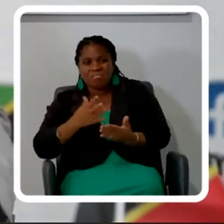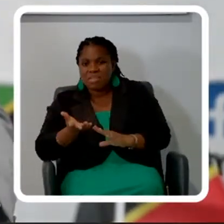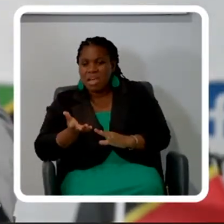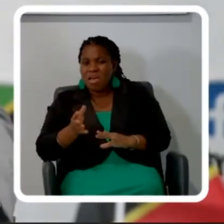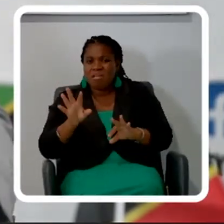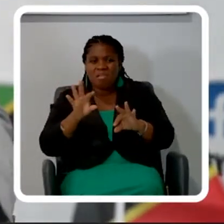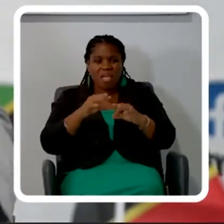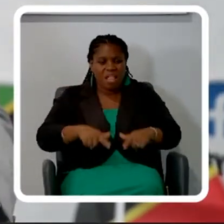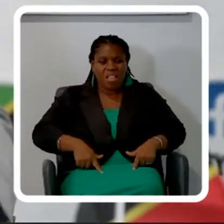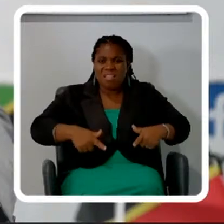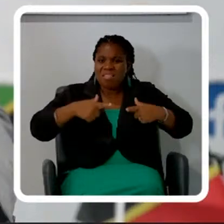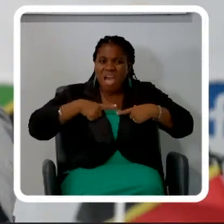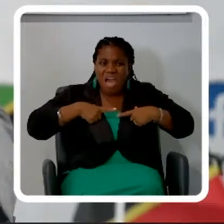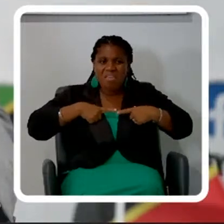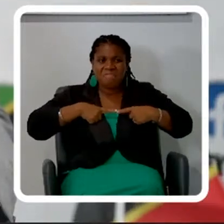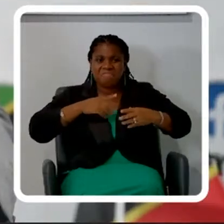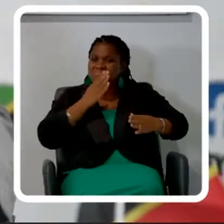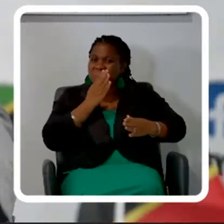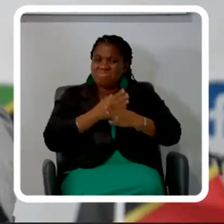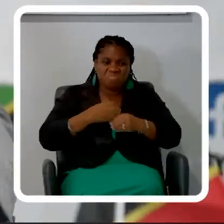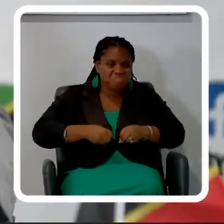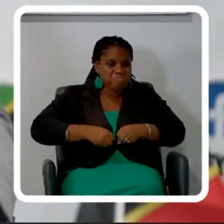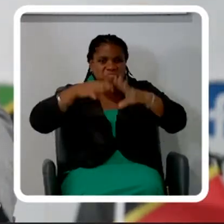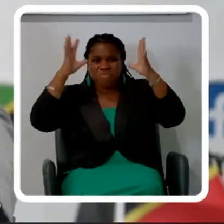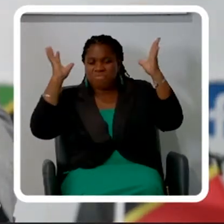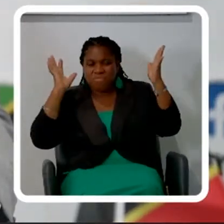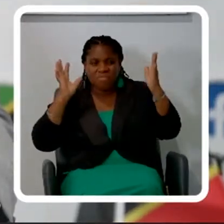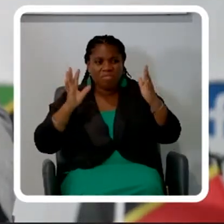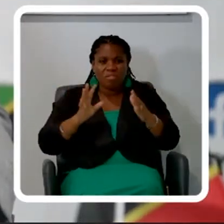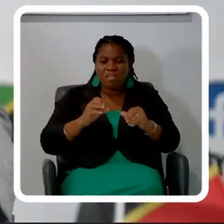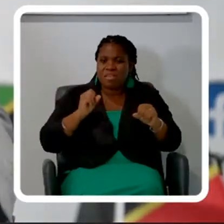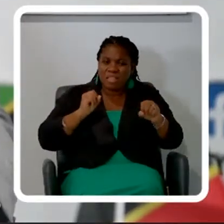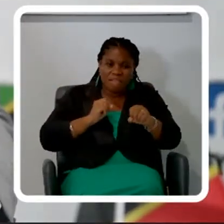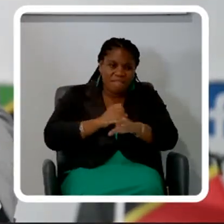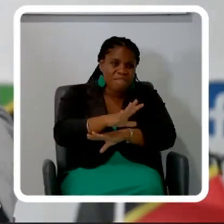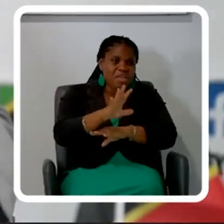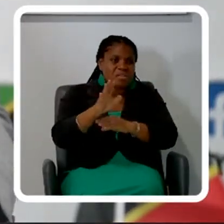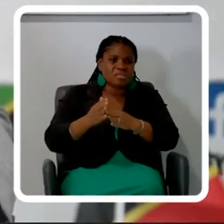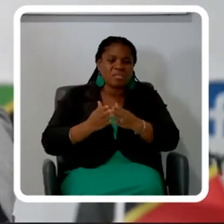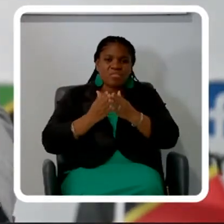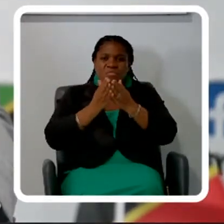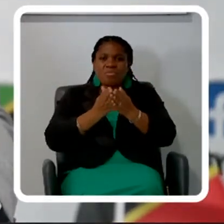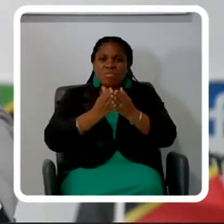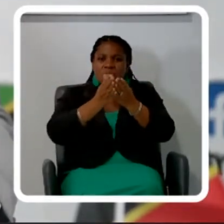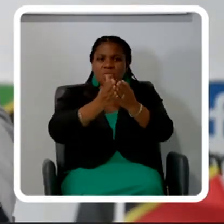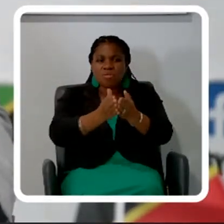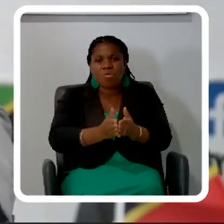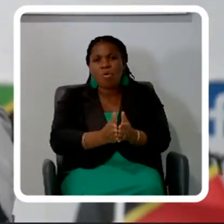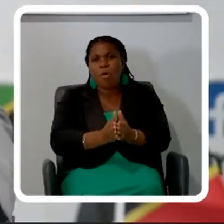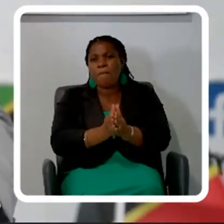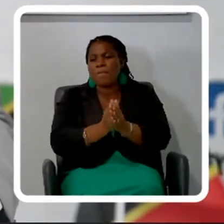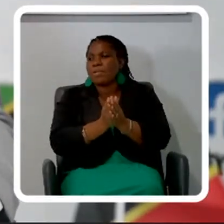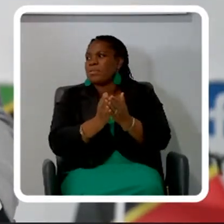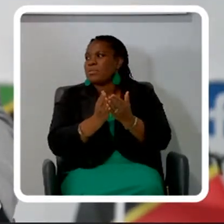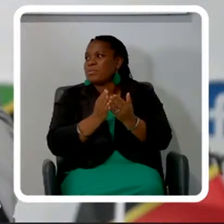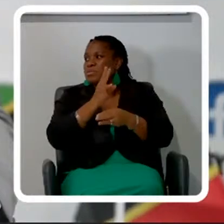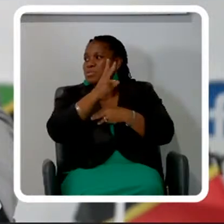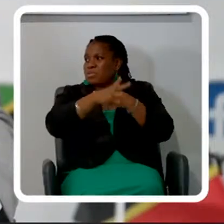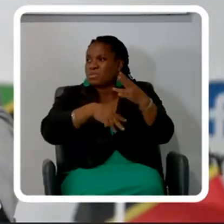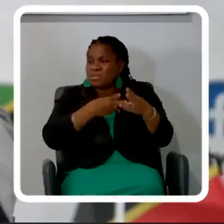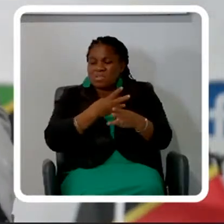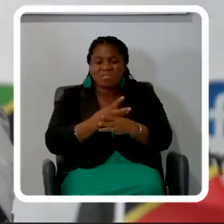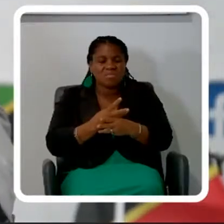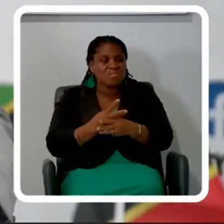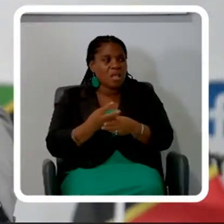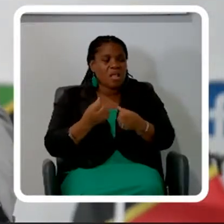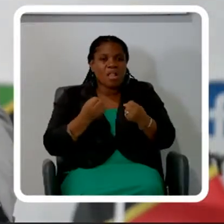disrupted. You know, it's affecting global shipment, oil price, creating conflict is stress